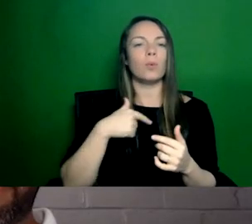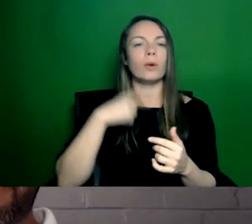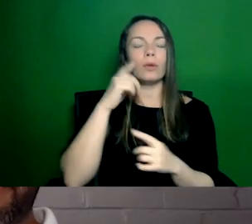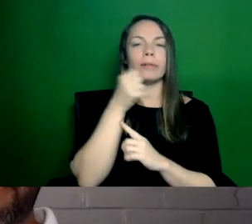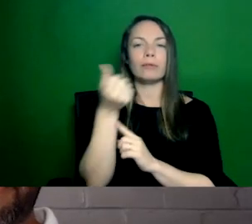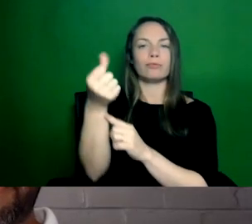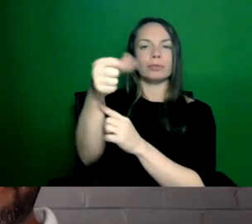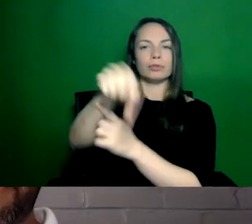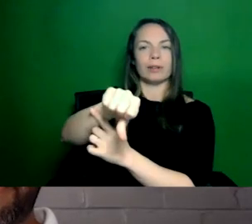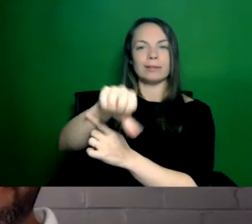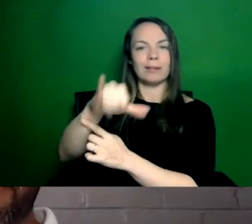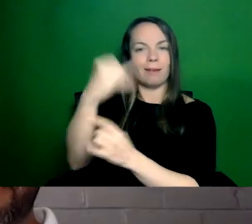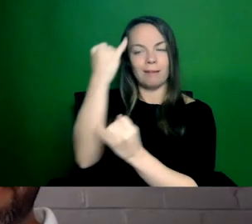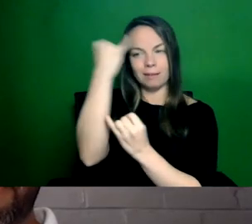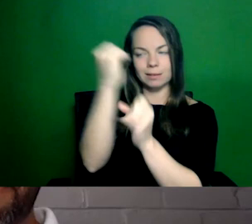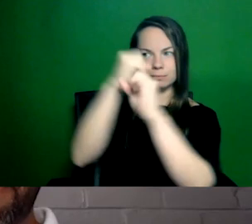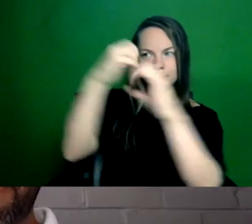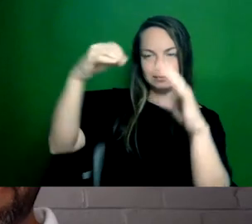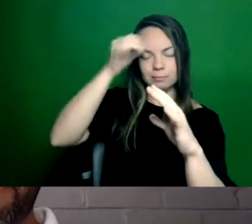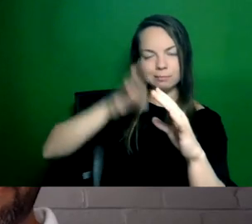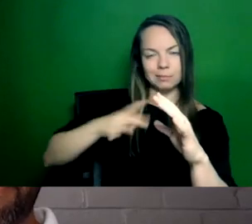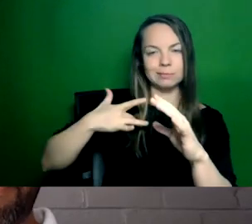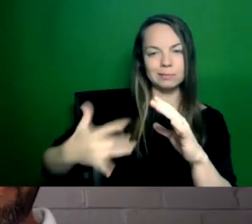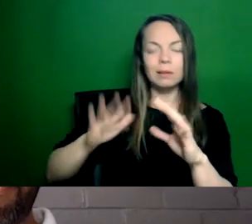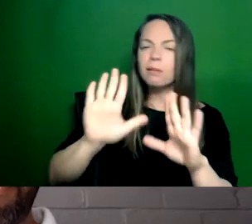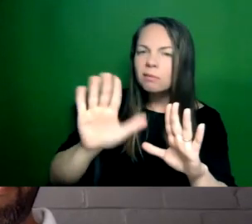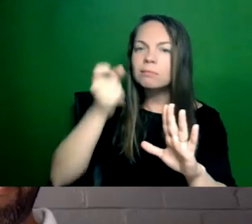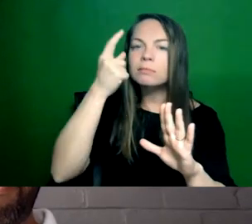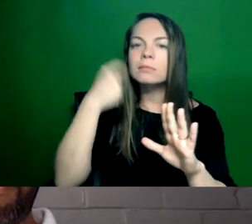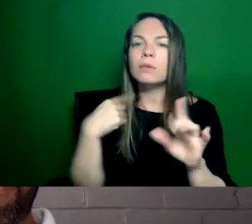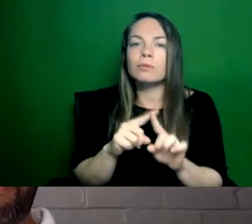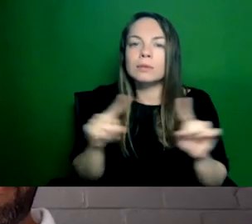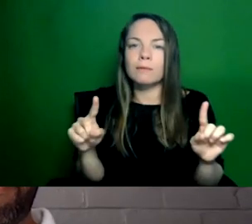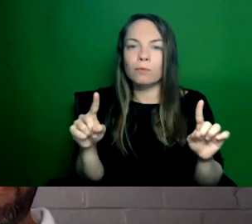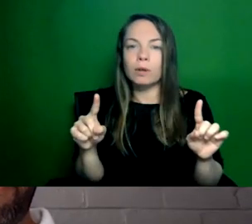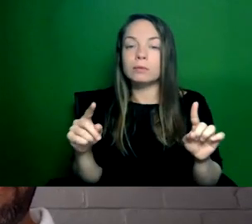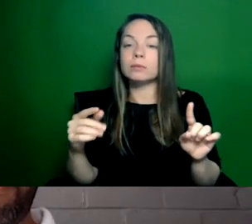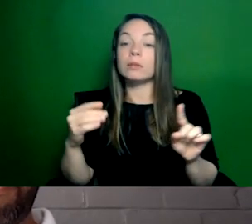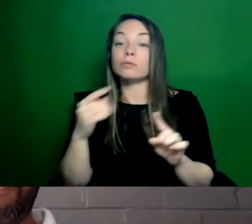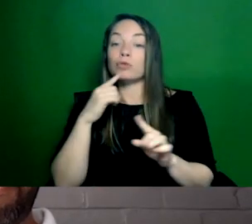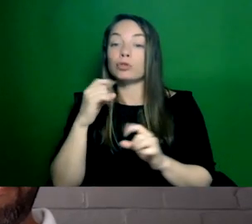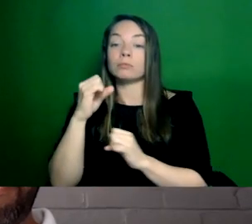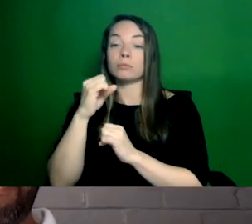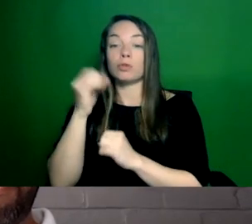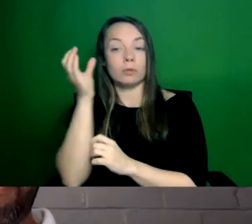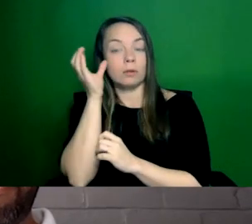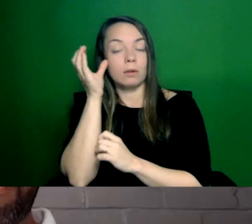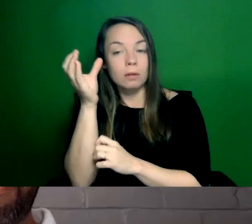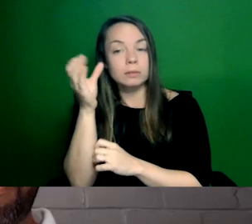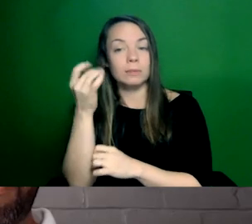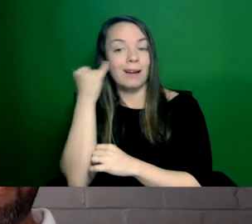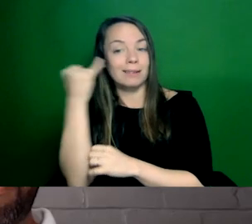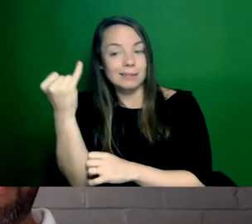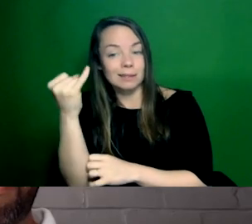outright, instead of recognizing the distinction being drawn between constructive ideas of masculinity and some that are more